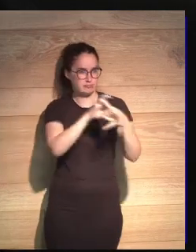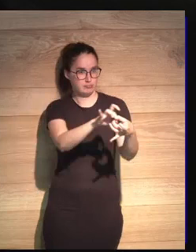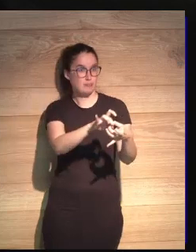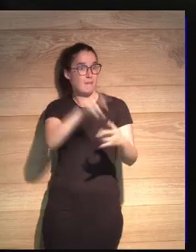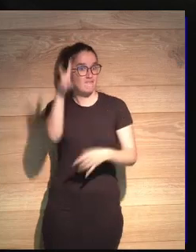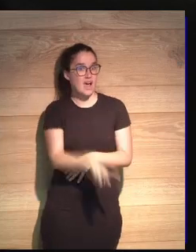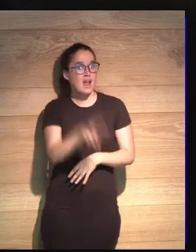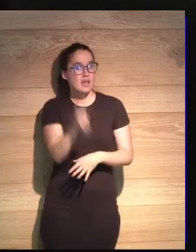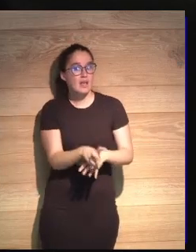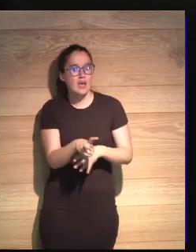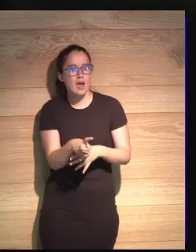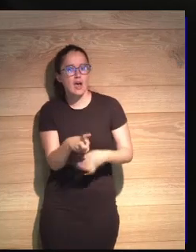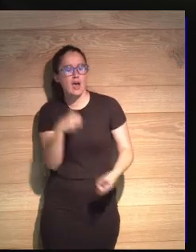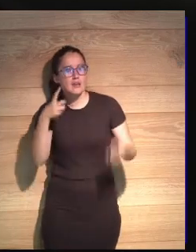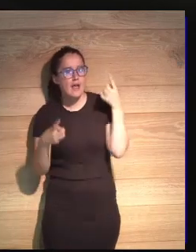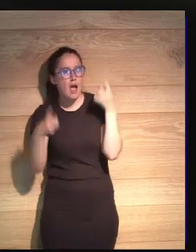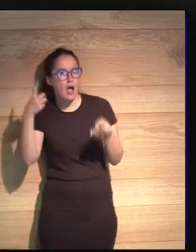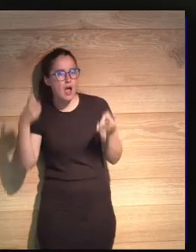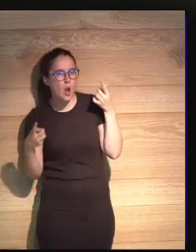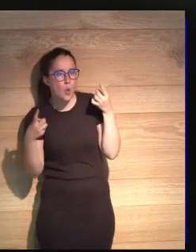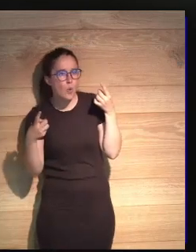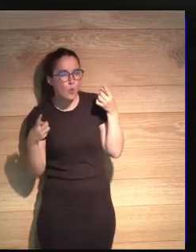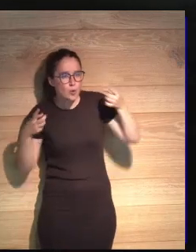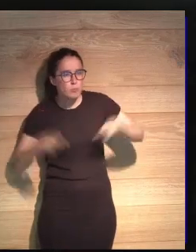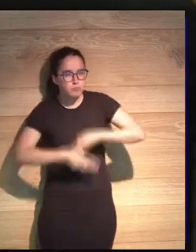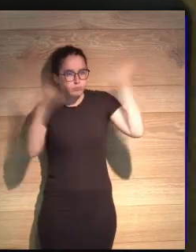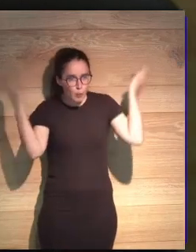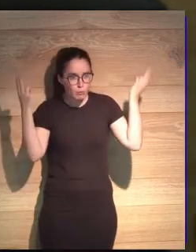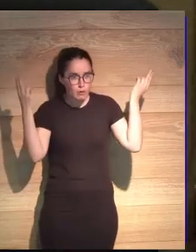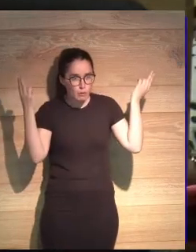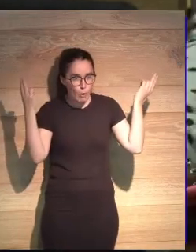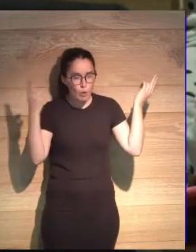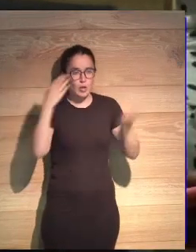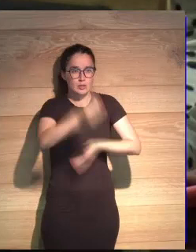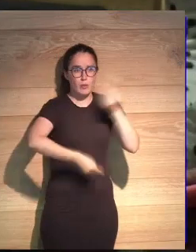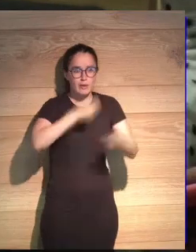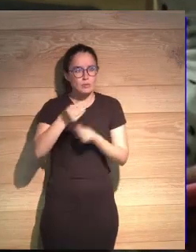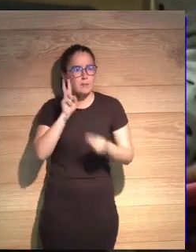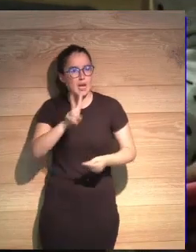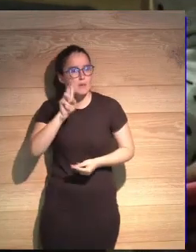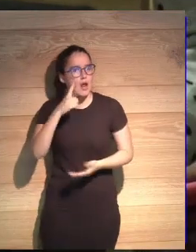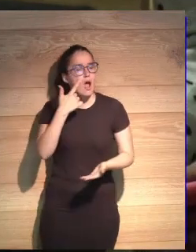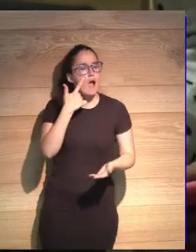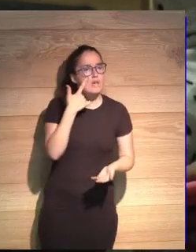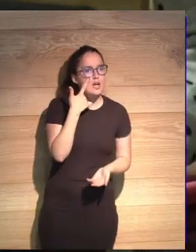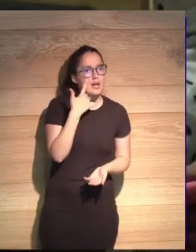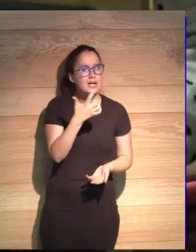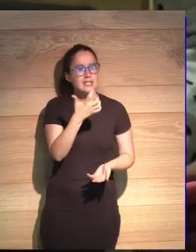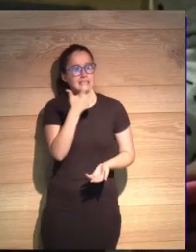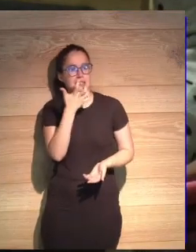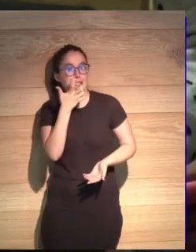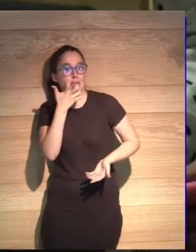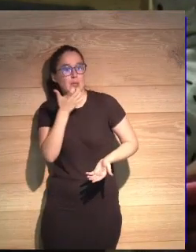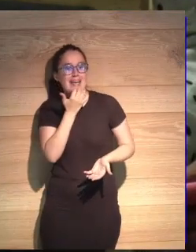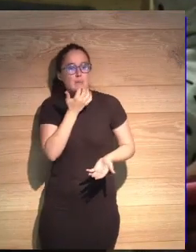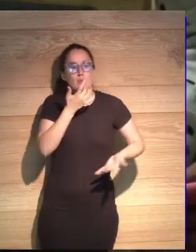implemented. Are there any of these that are publicly available at the moment which you could take a look at to see a further example